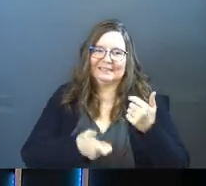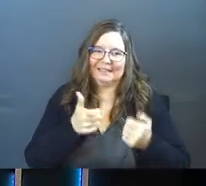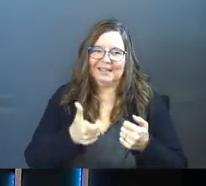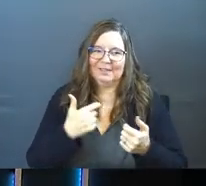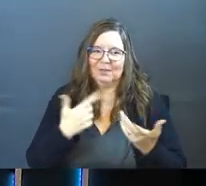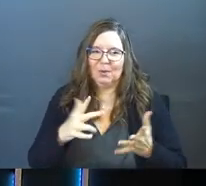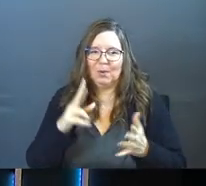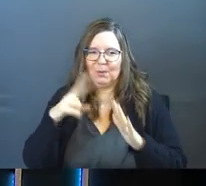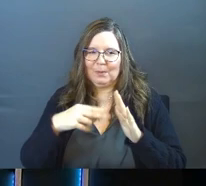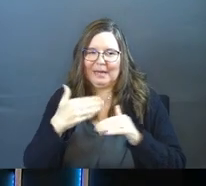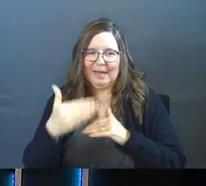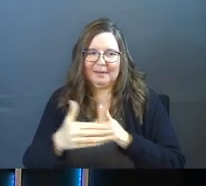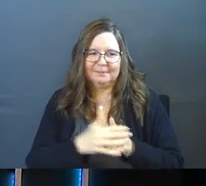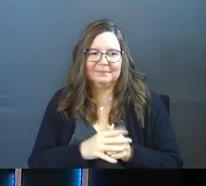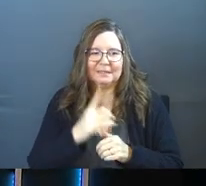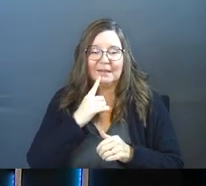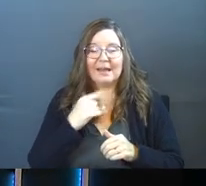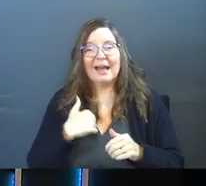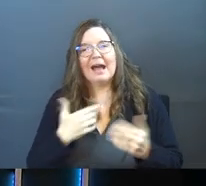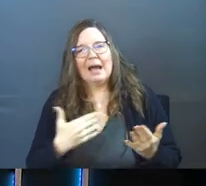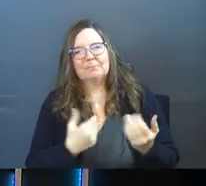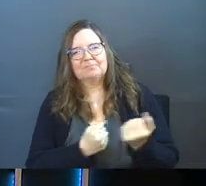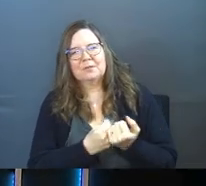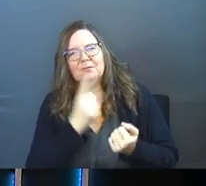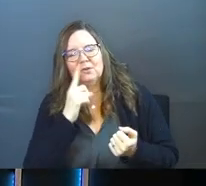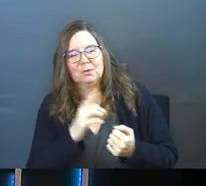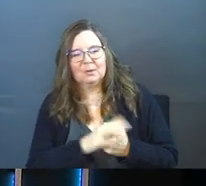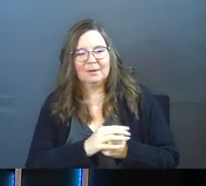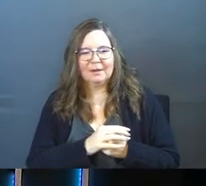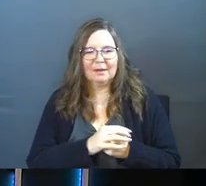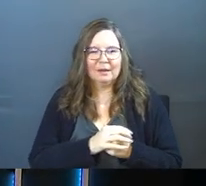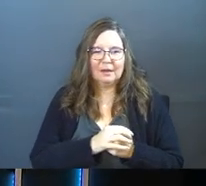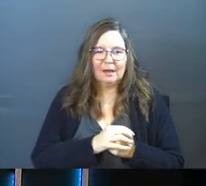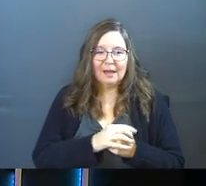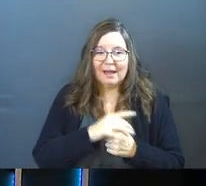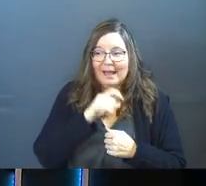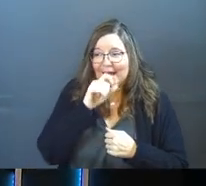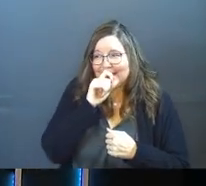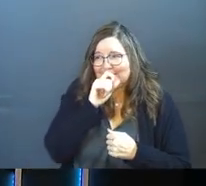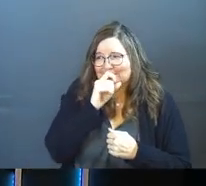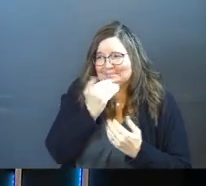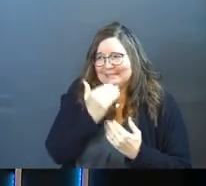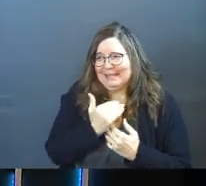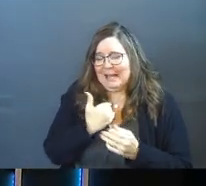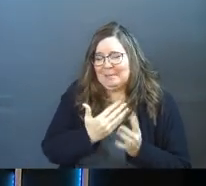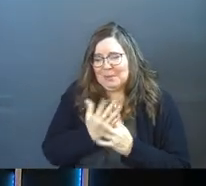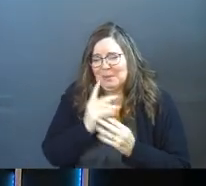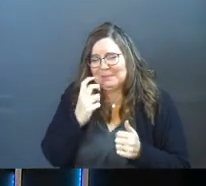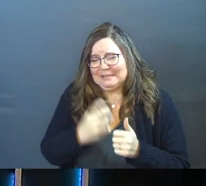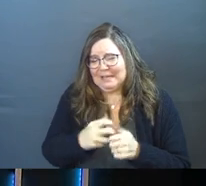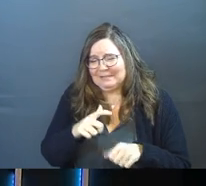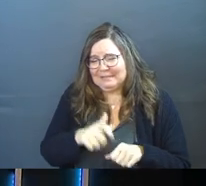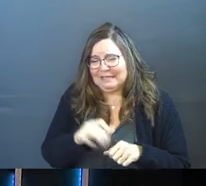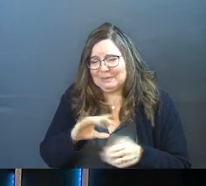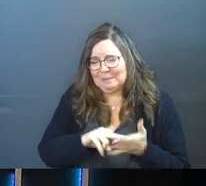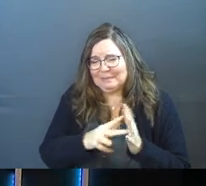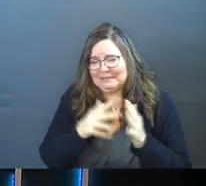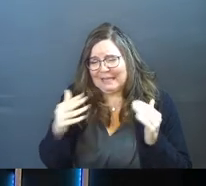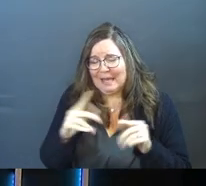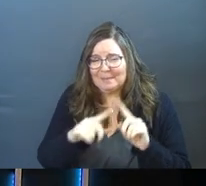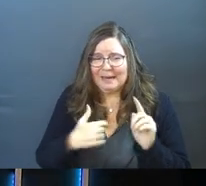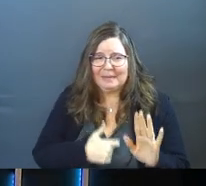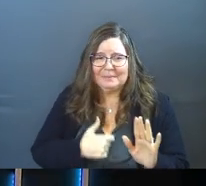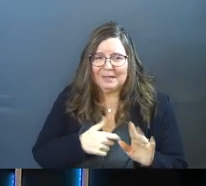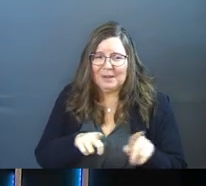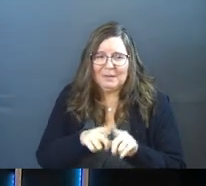right? Y'all are already reading ahead. It says, I'm here for you. And she's like, thanks. I'm going through a tough time, so it means a lot.